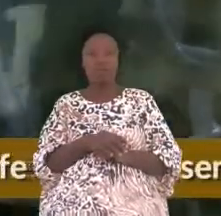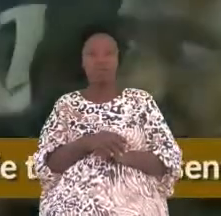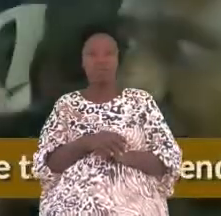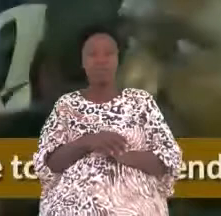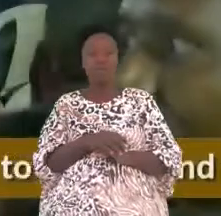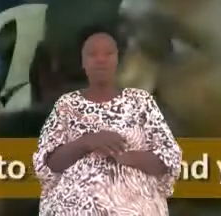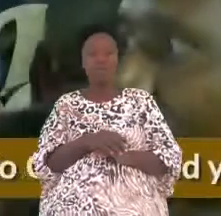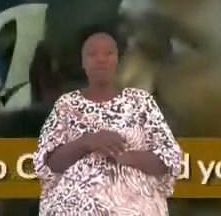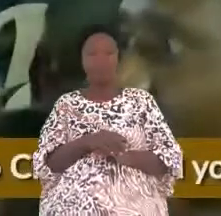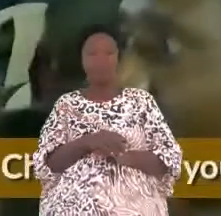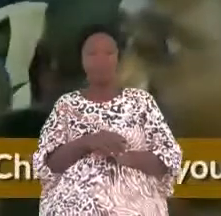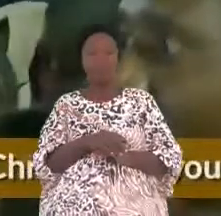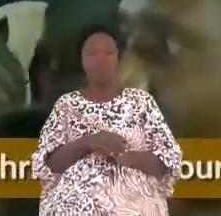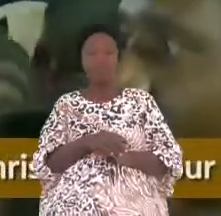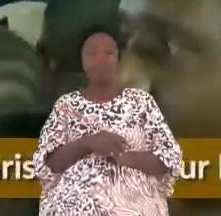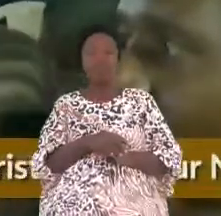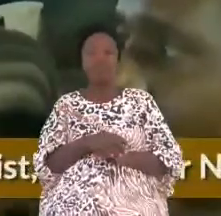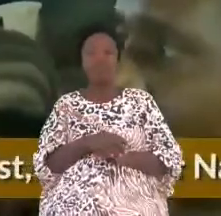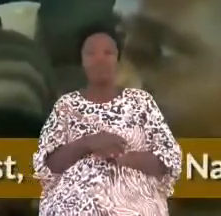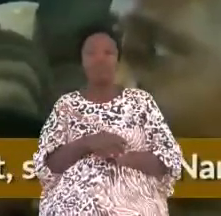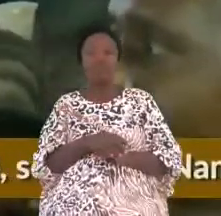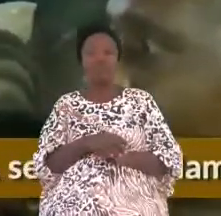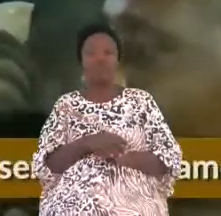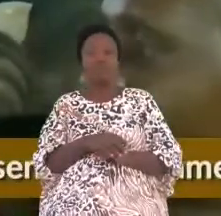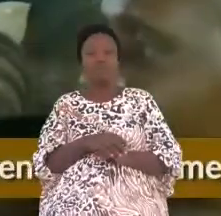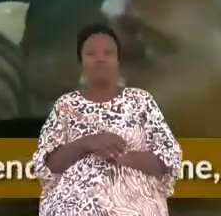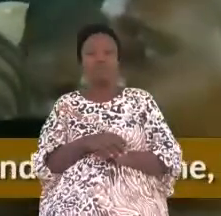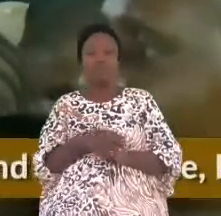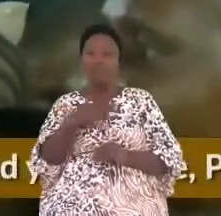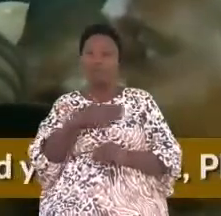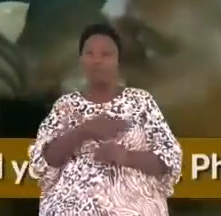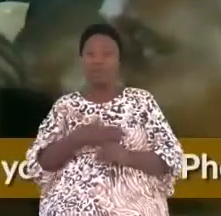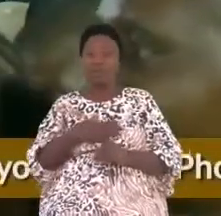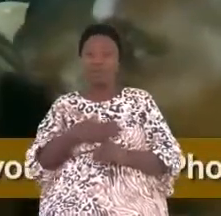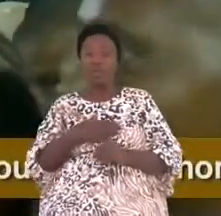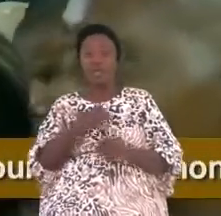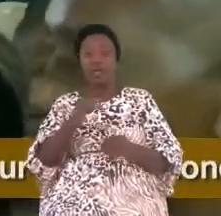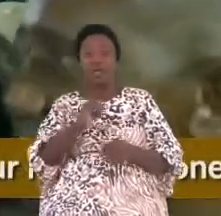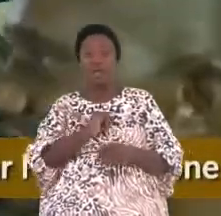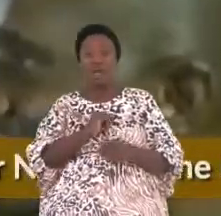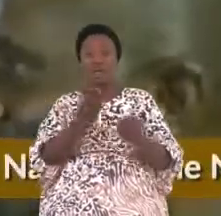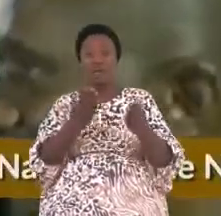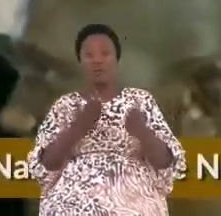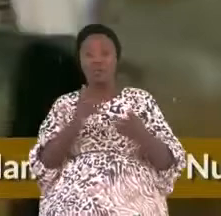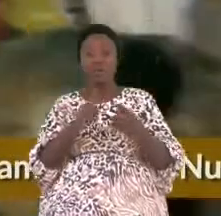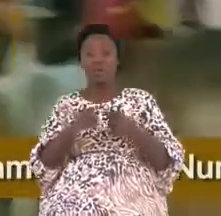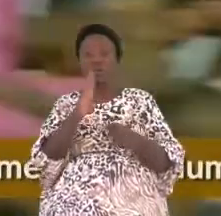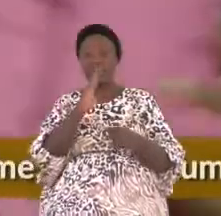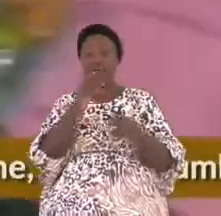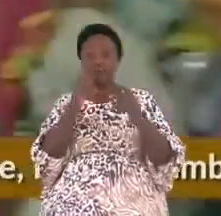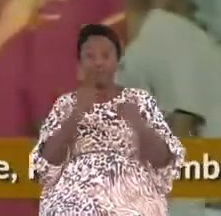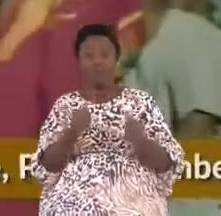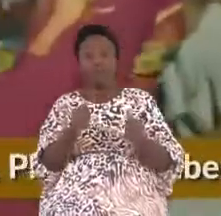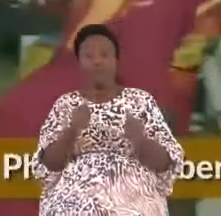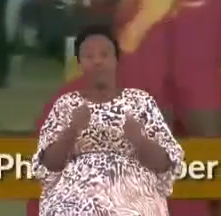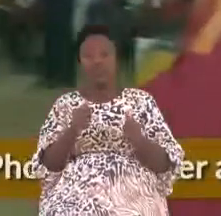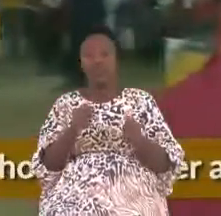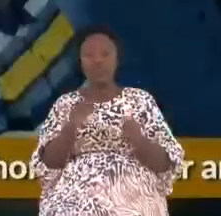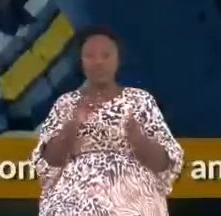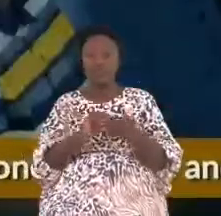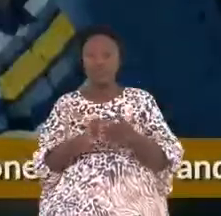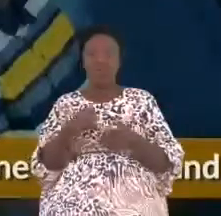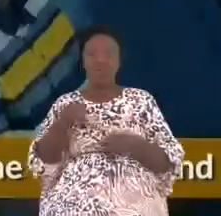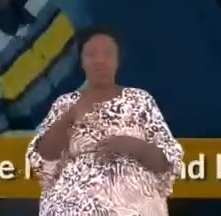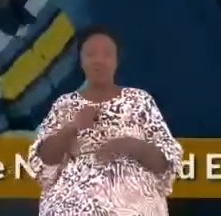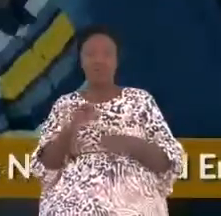coordinator of the counseling please i want you to be fast about that so that we can get ready